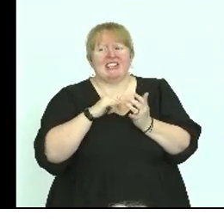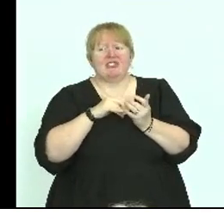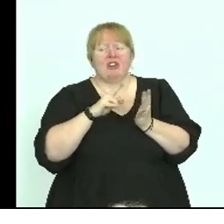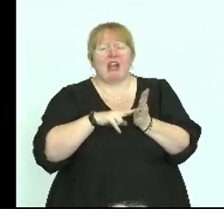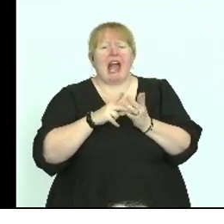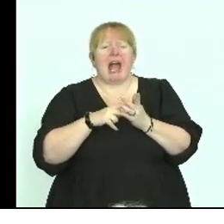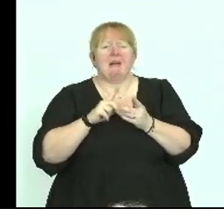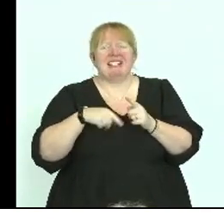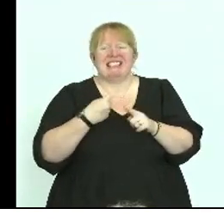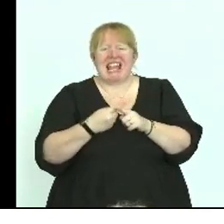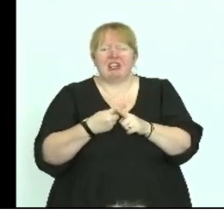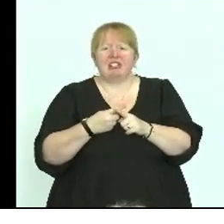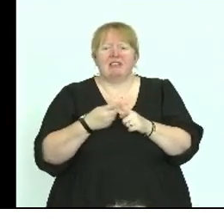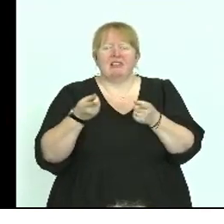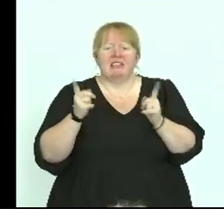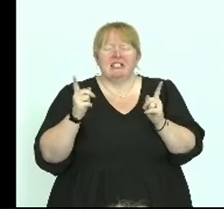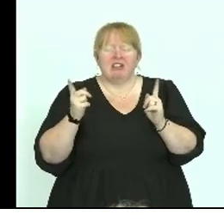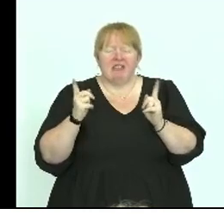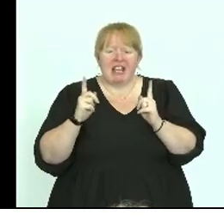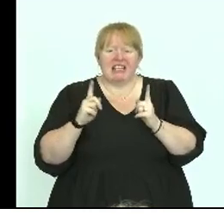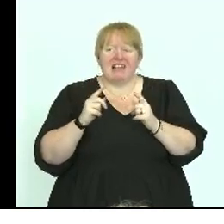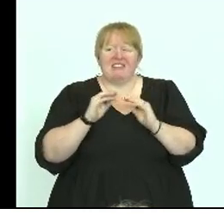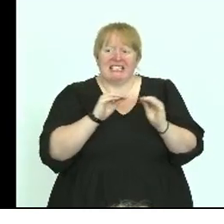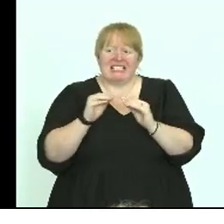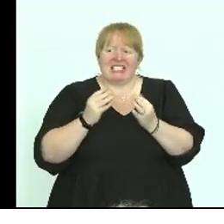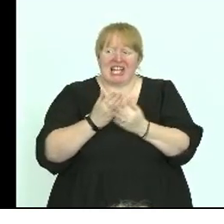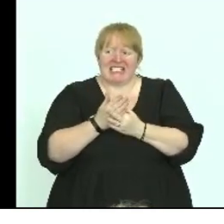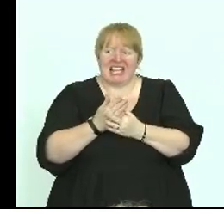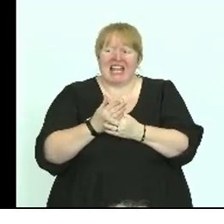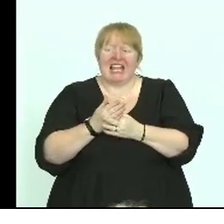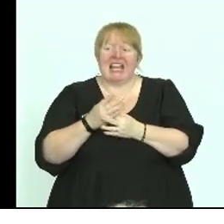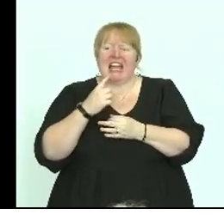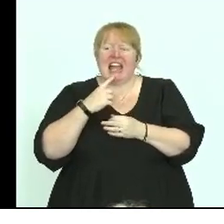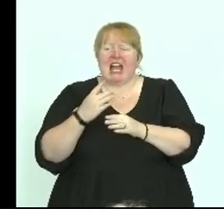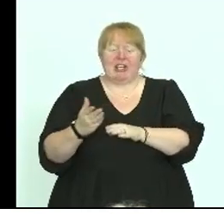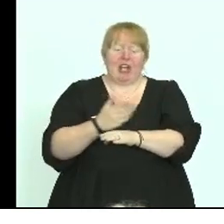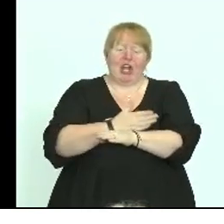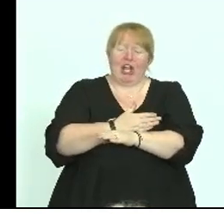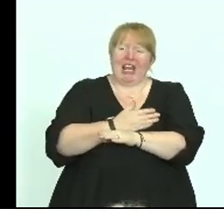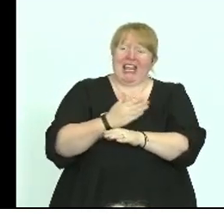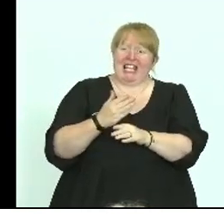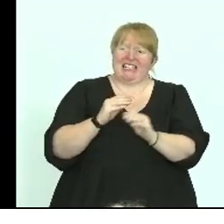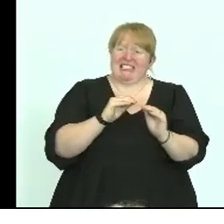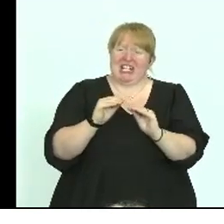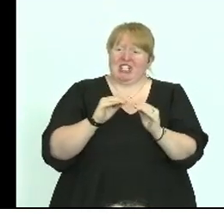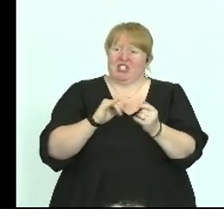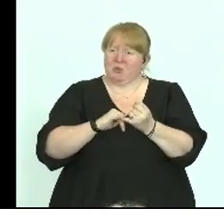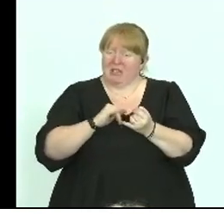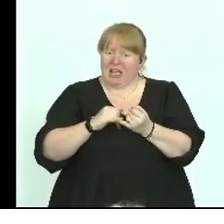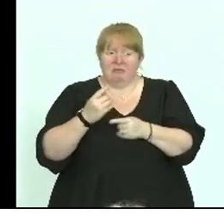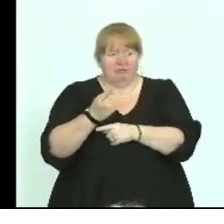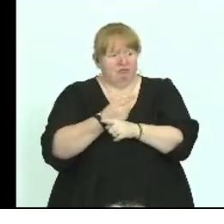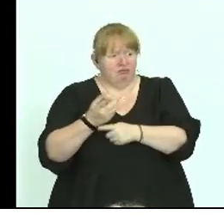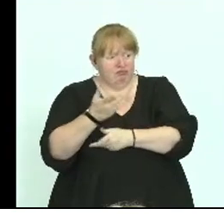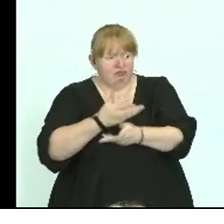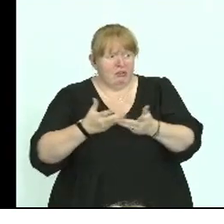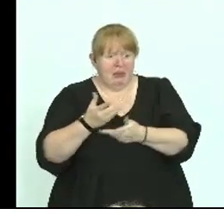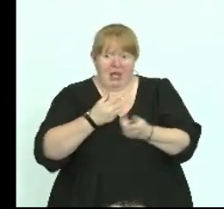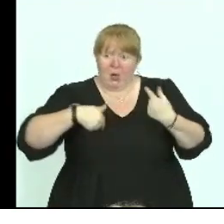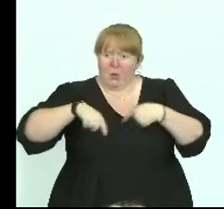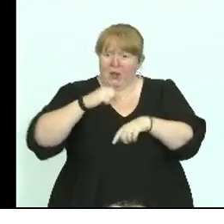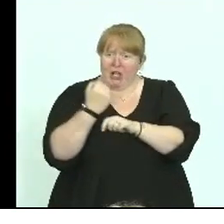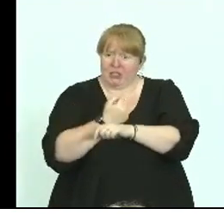executive director for Teach Access. And Susanna in the earlier session really kind of talked about what we are